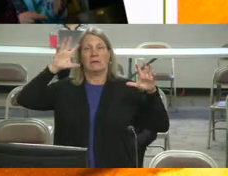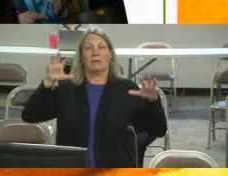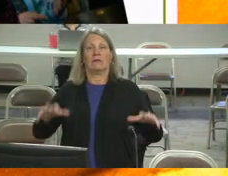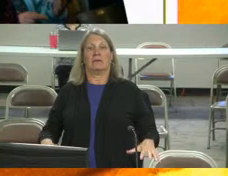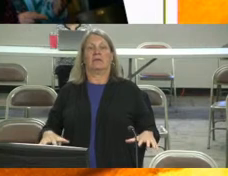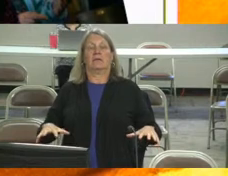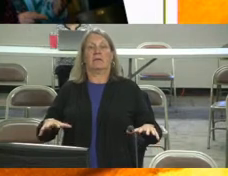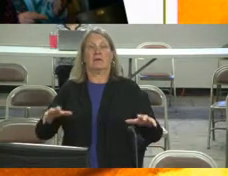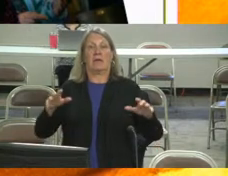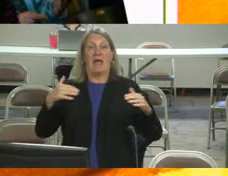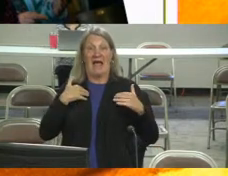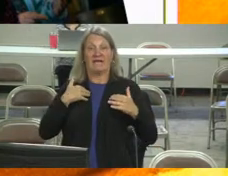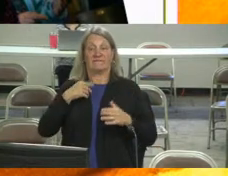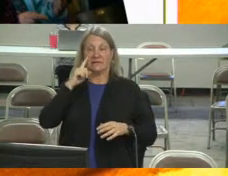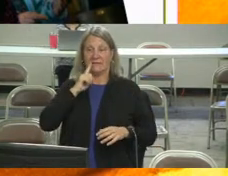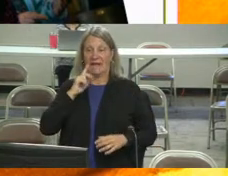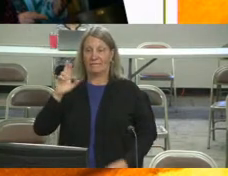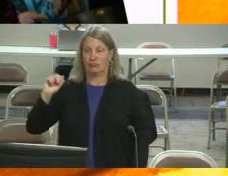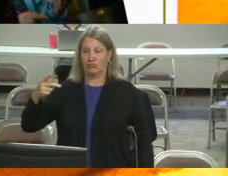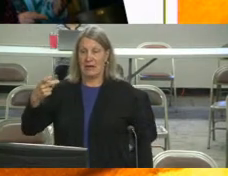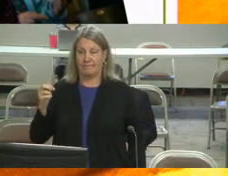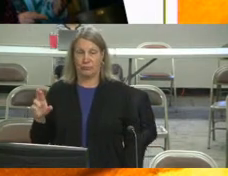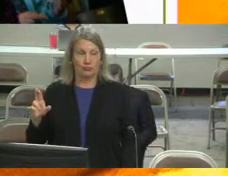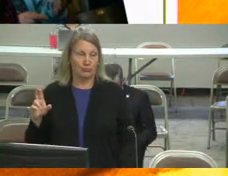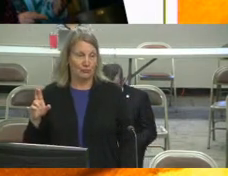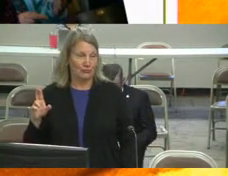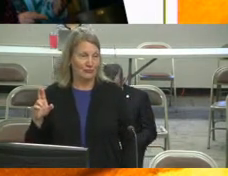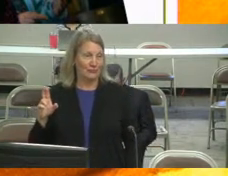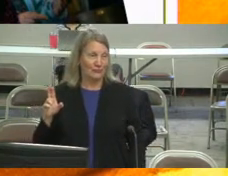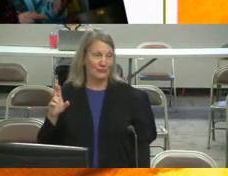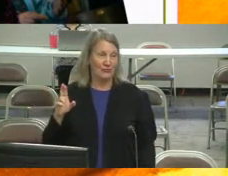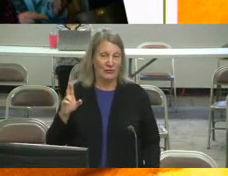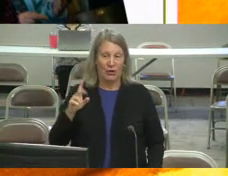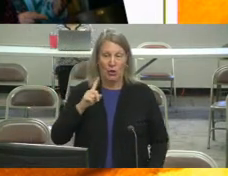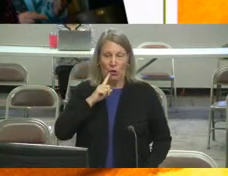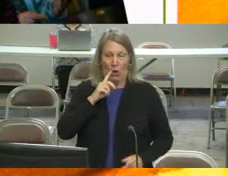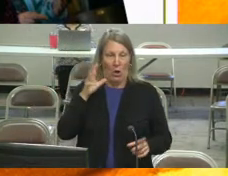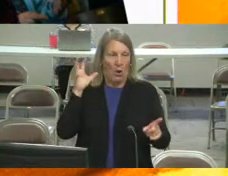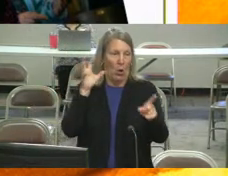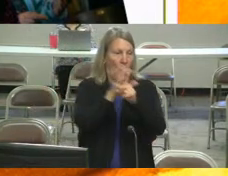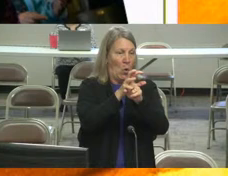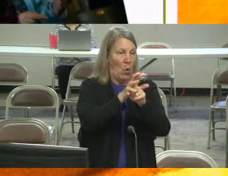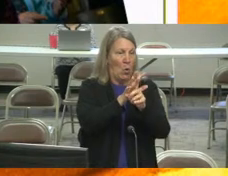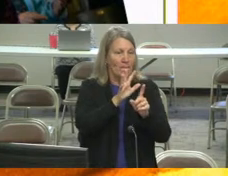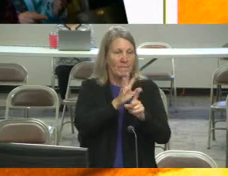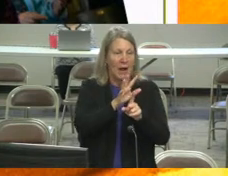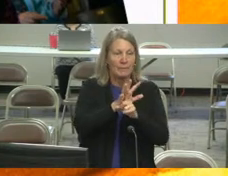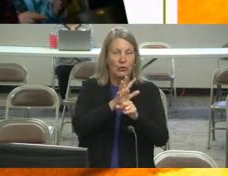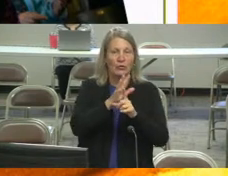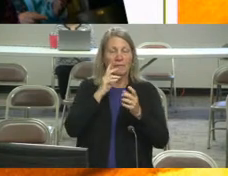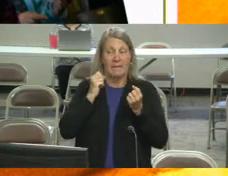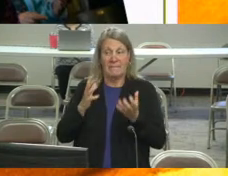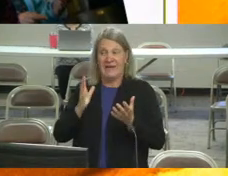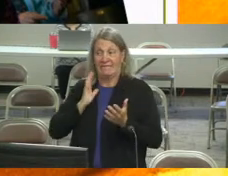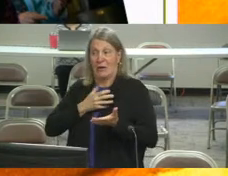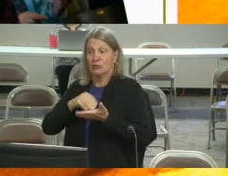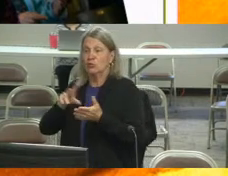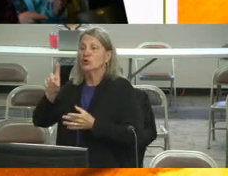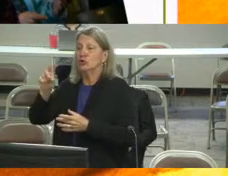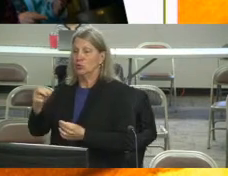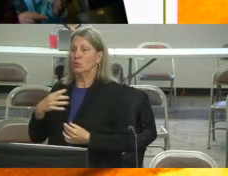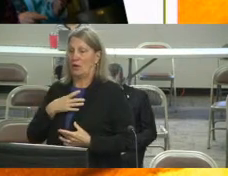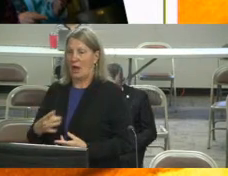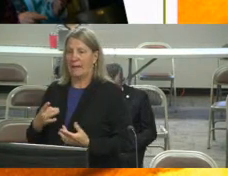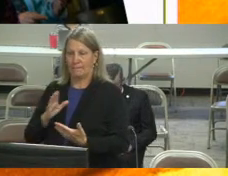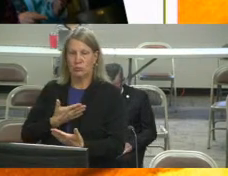the students were in awe to have a deaf rapper on campus uh